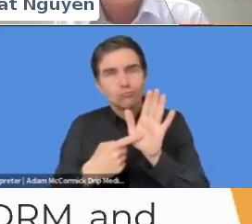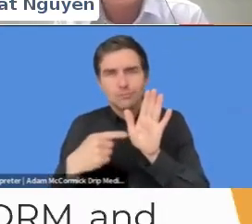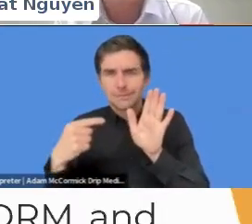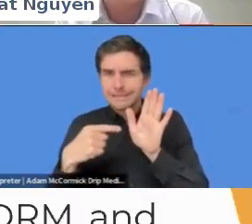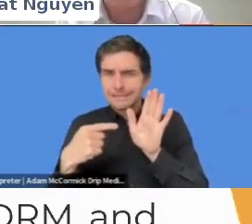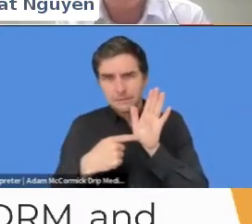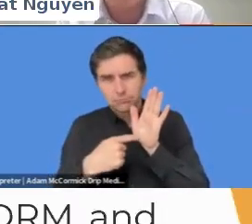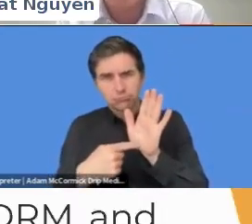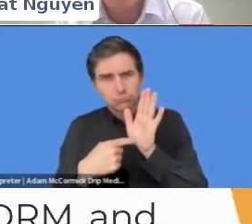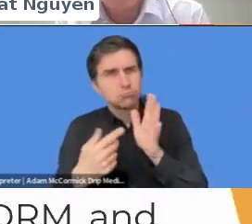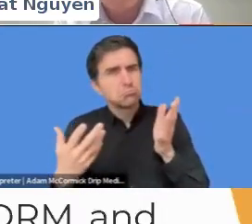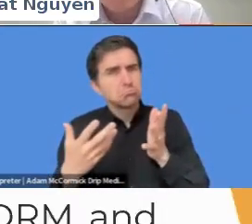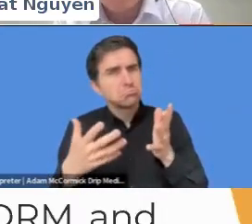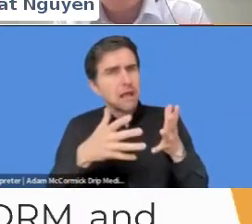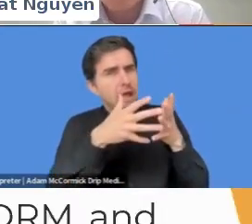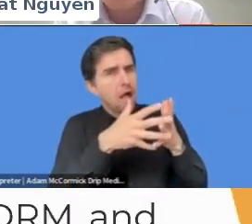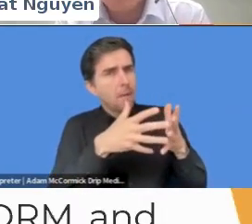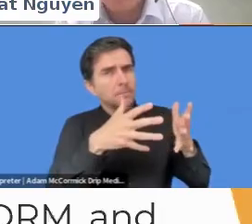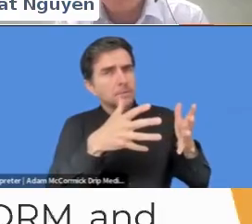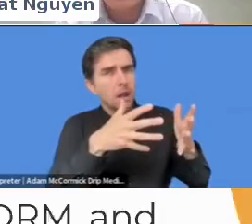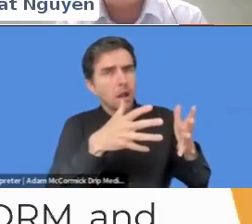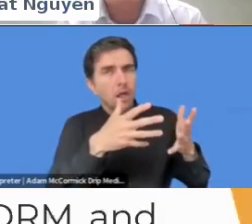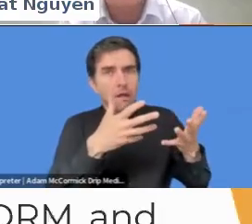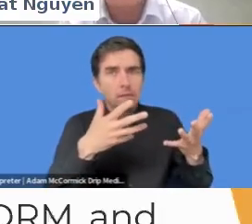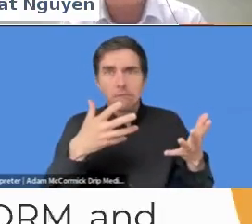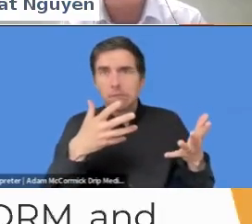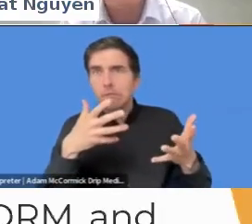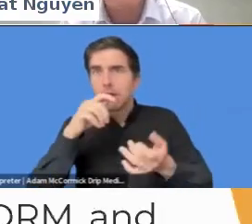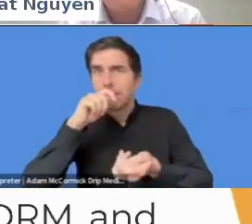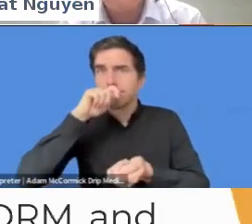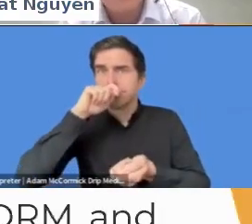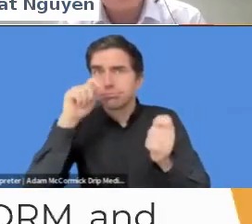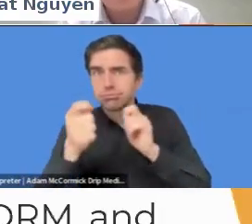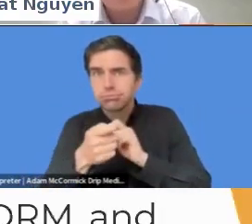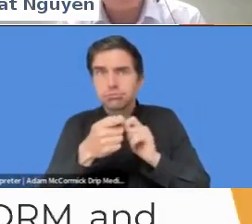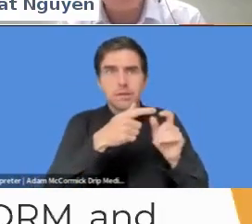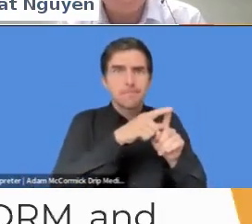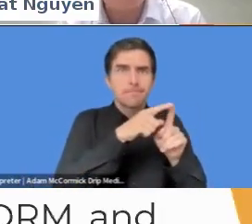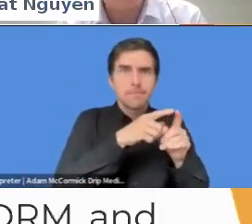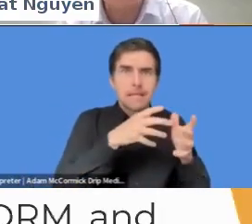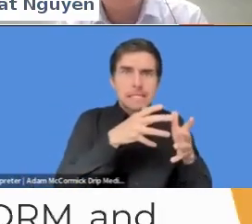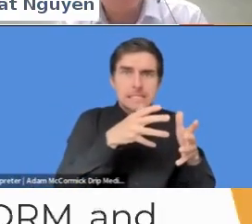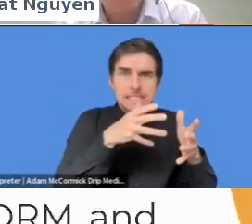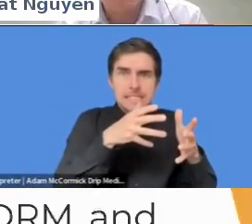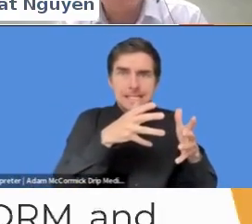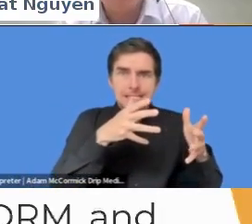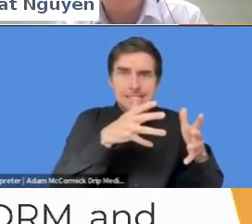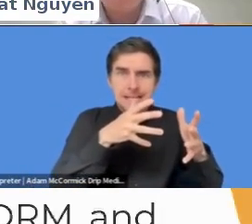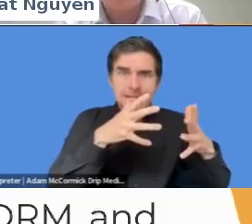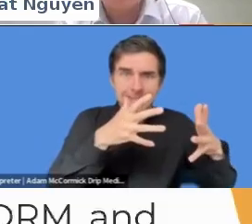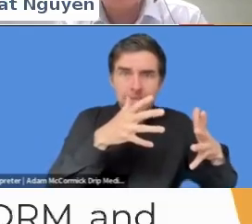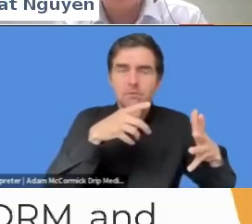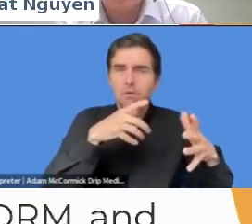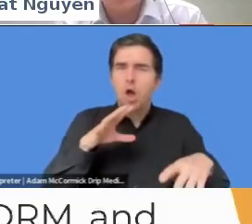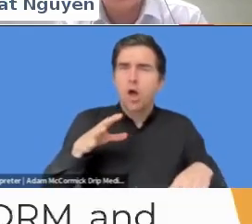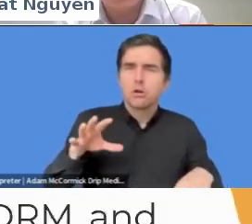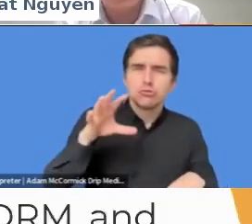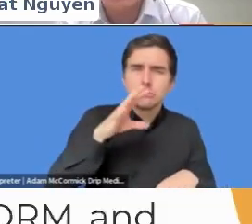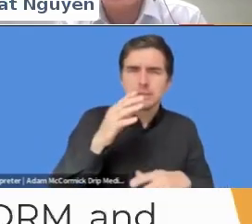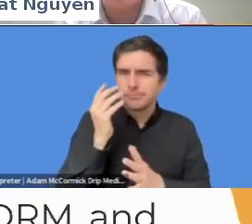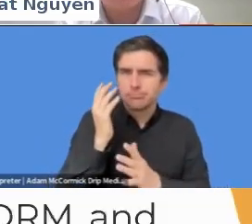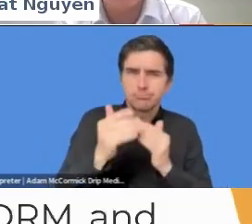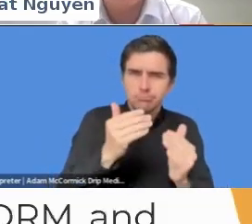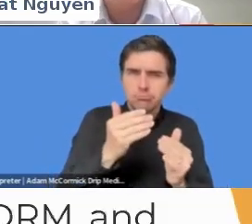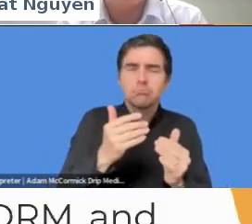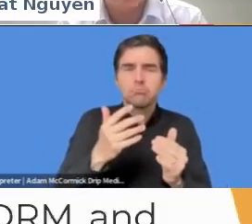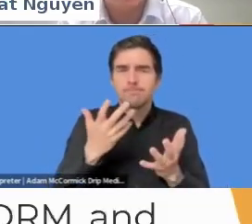level in Malawi, Mozambique, and Zambia. The examples to be presented will